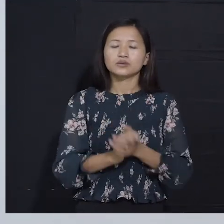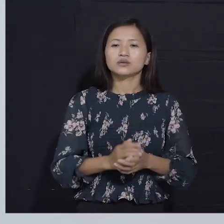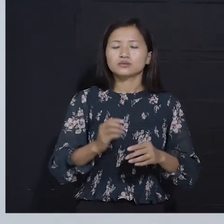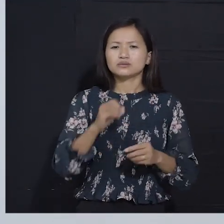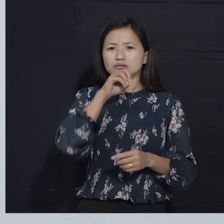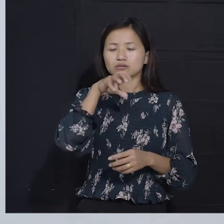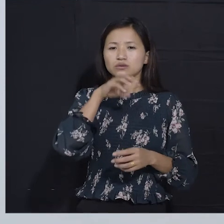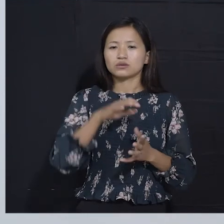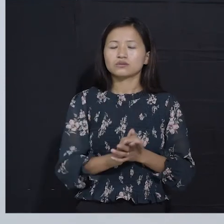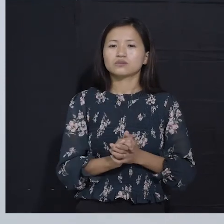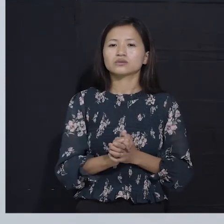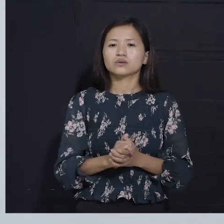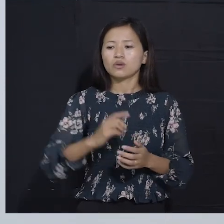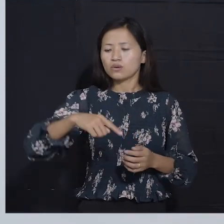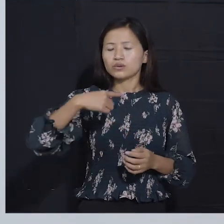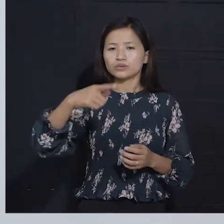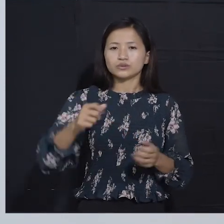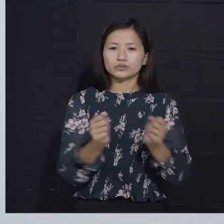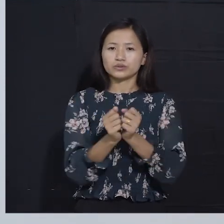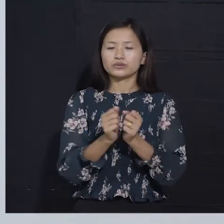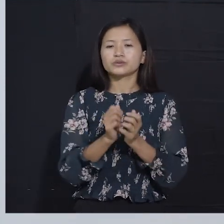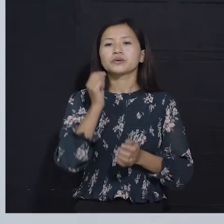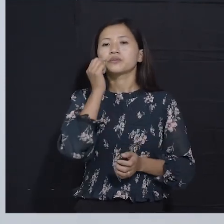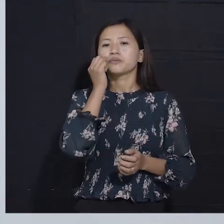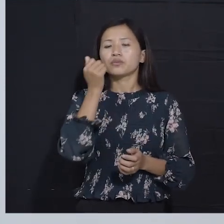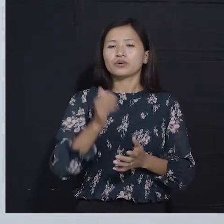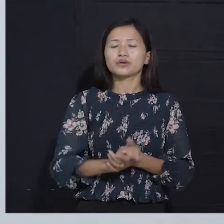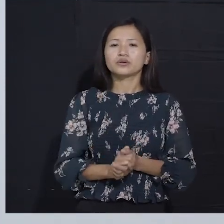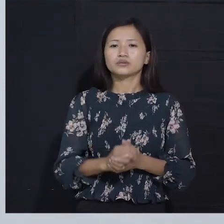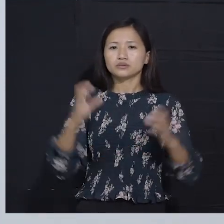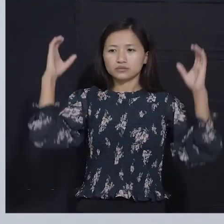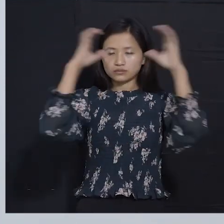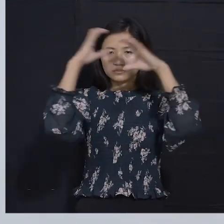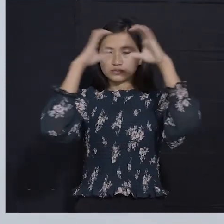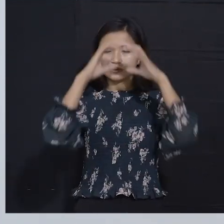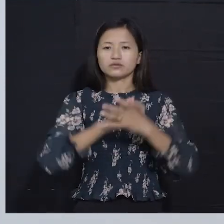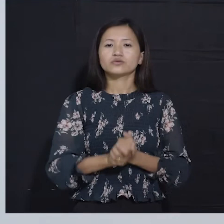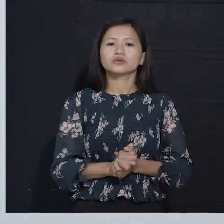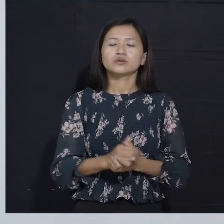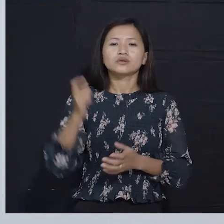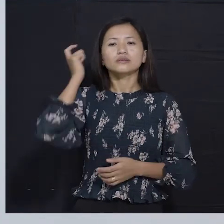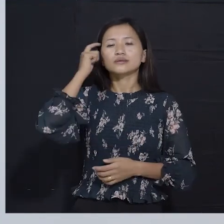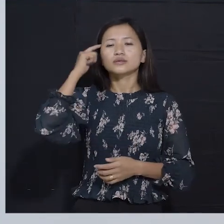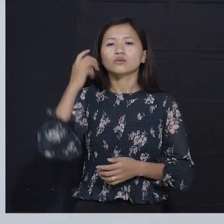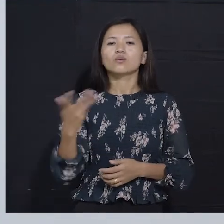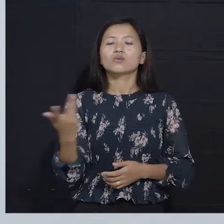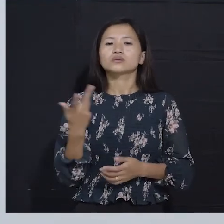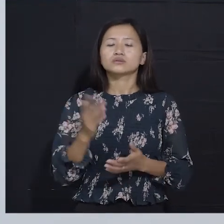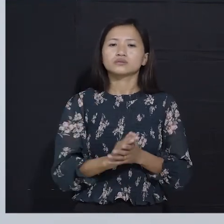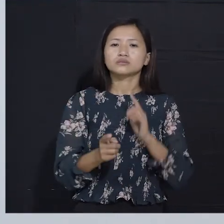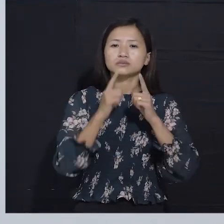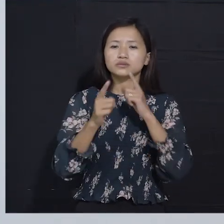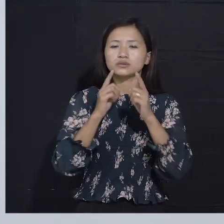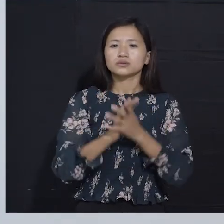was always with him, even when he was going back home. And that was the reason why he got confused. And he was thinking what to explain